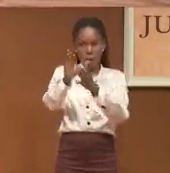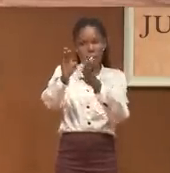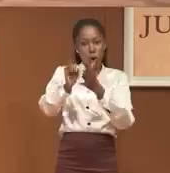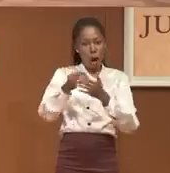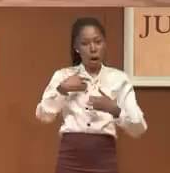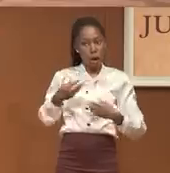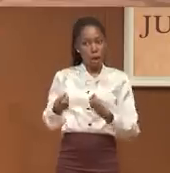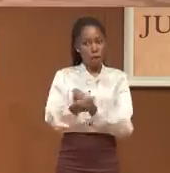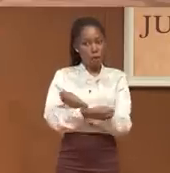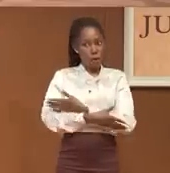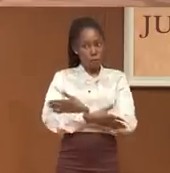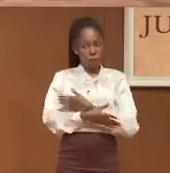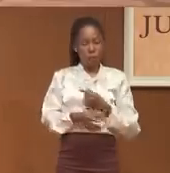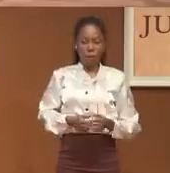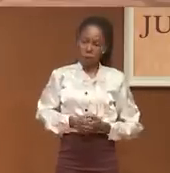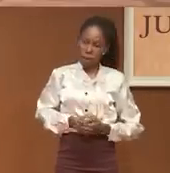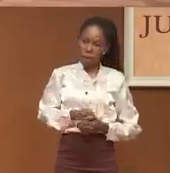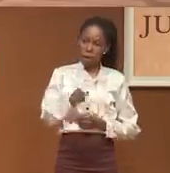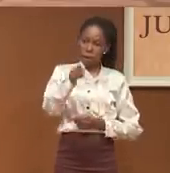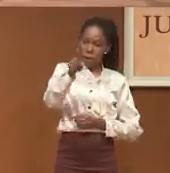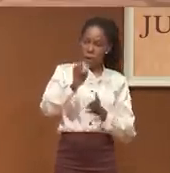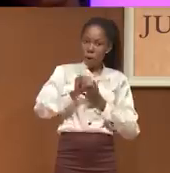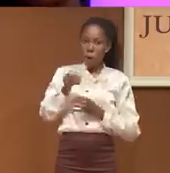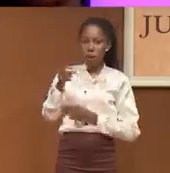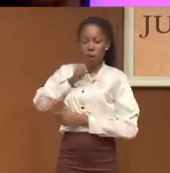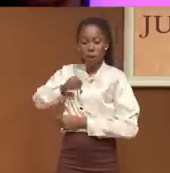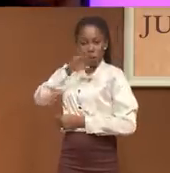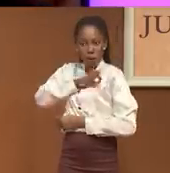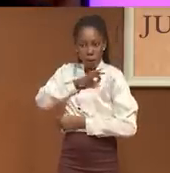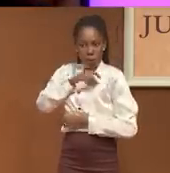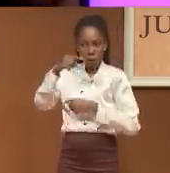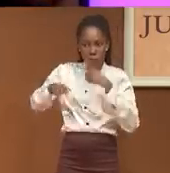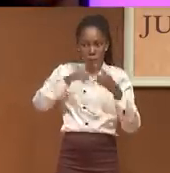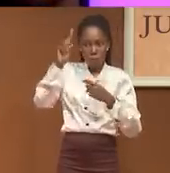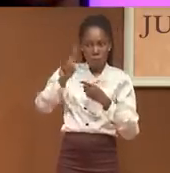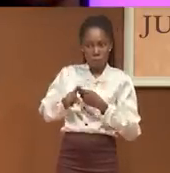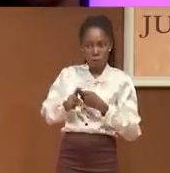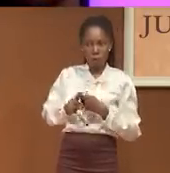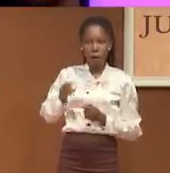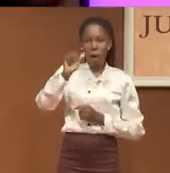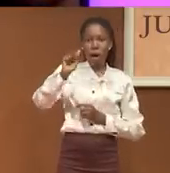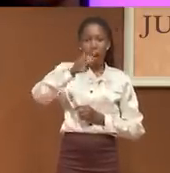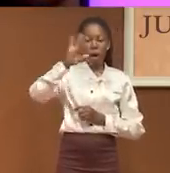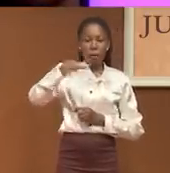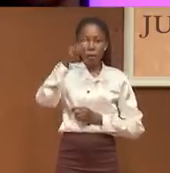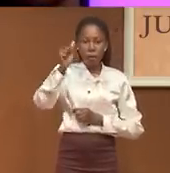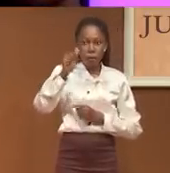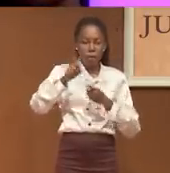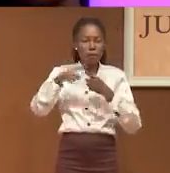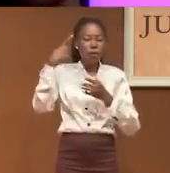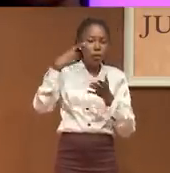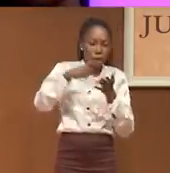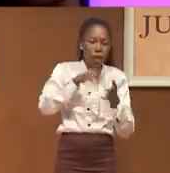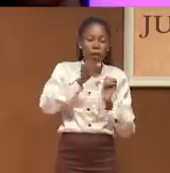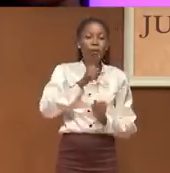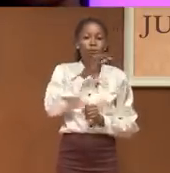Abuja. I sent our office in Abuja, one of our staff in Abuja, to go to the land and to go to Abuja Municipal and find out